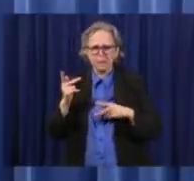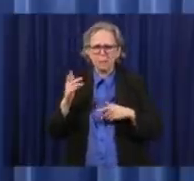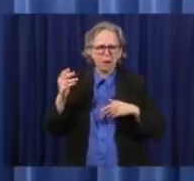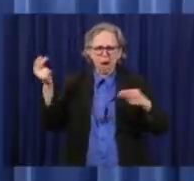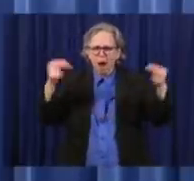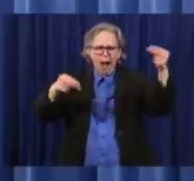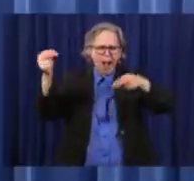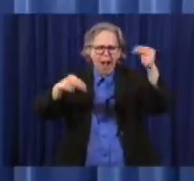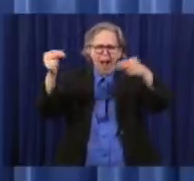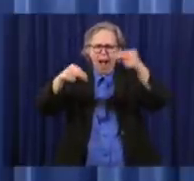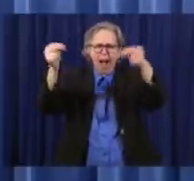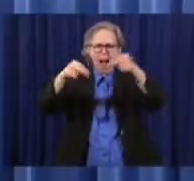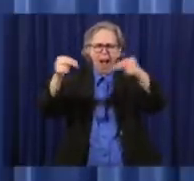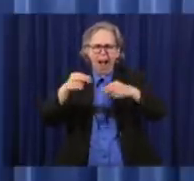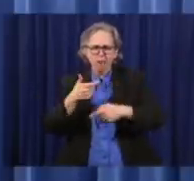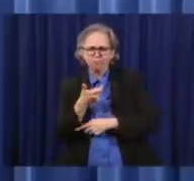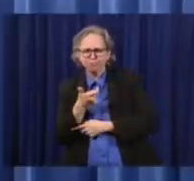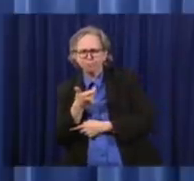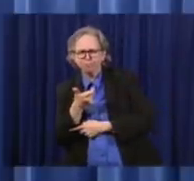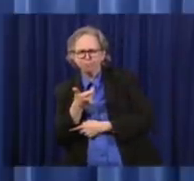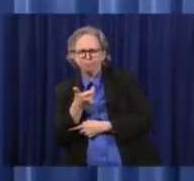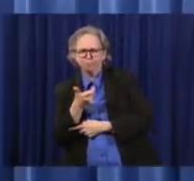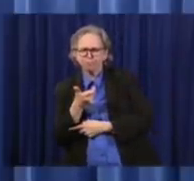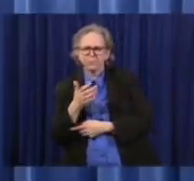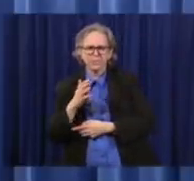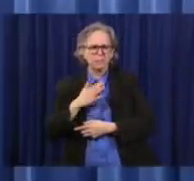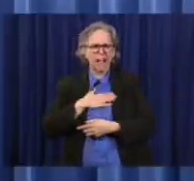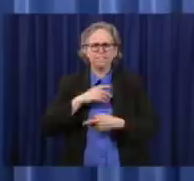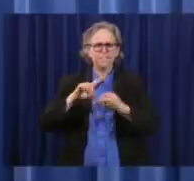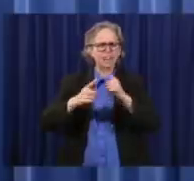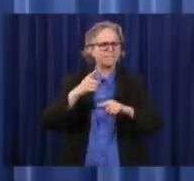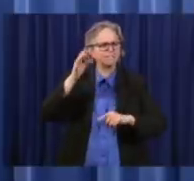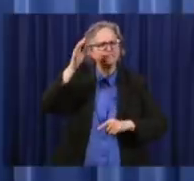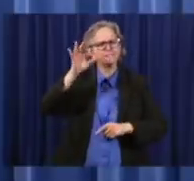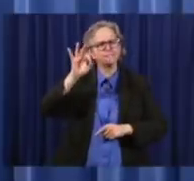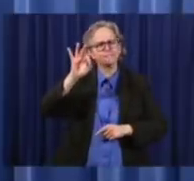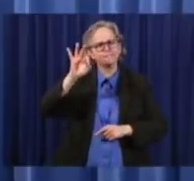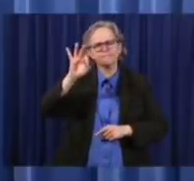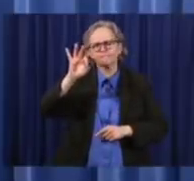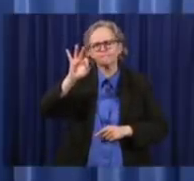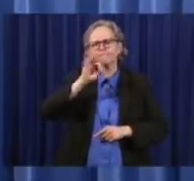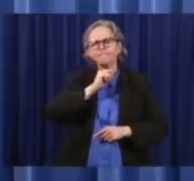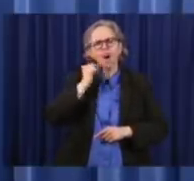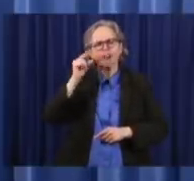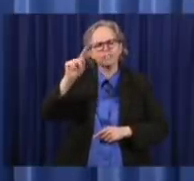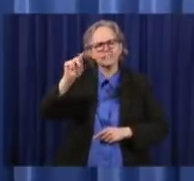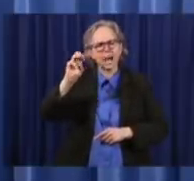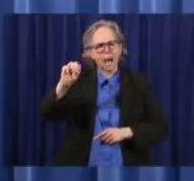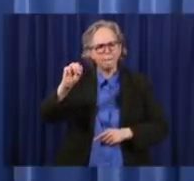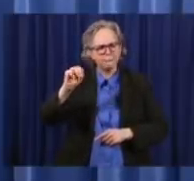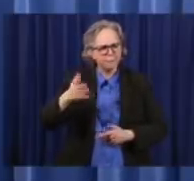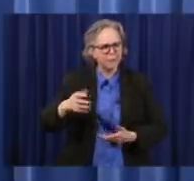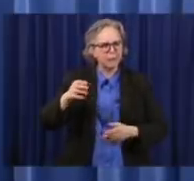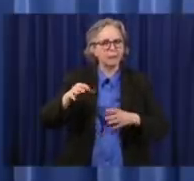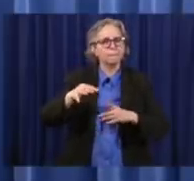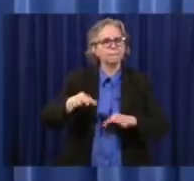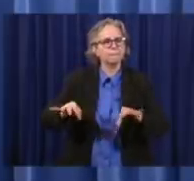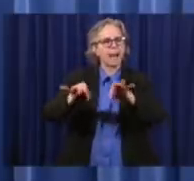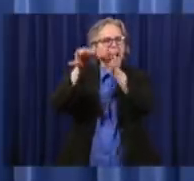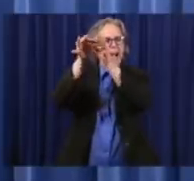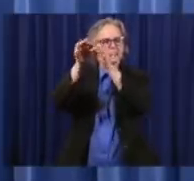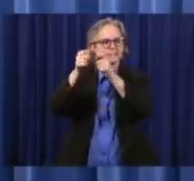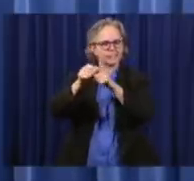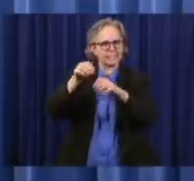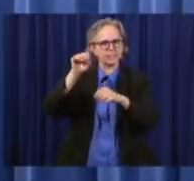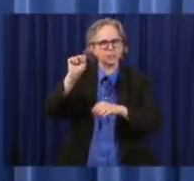friend Father Tom, and when he was having mass in Springfield, Massachusetts. So people are doing amazing